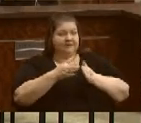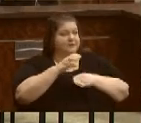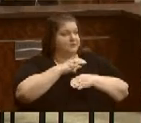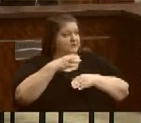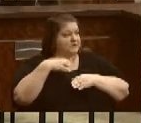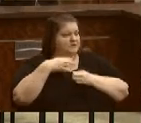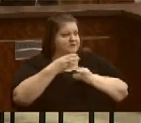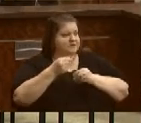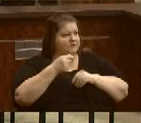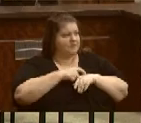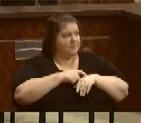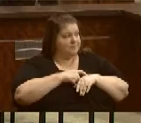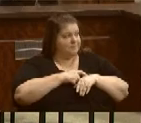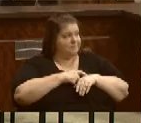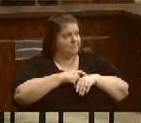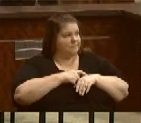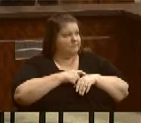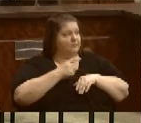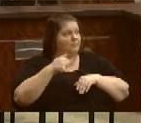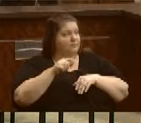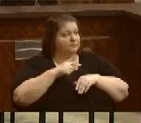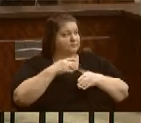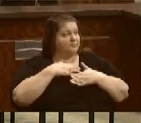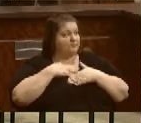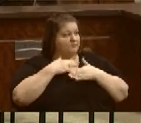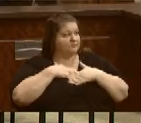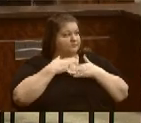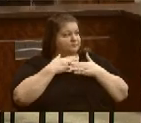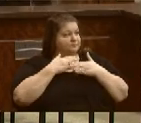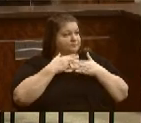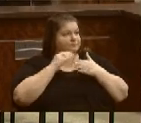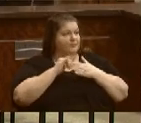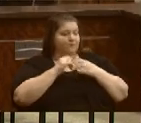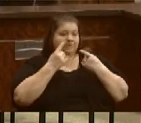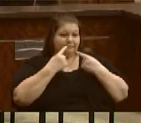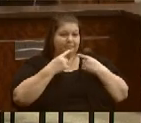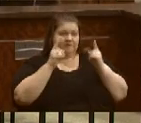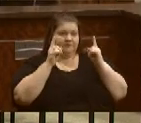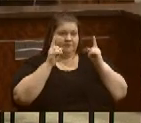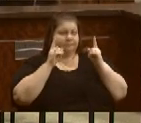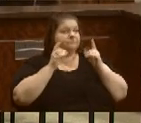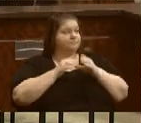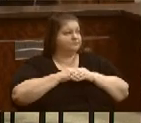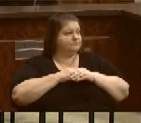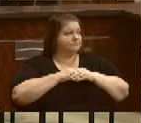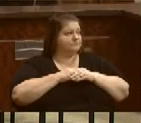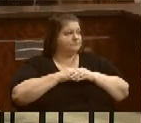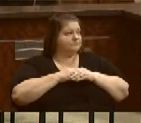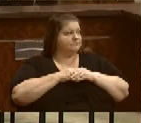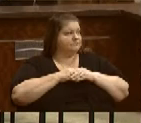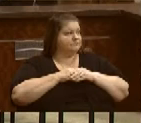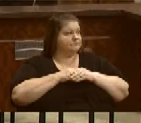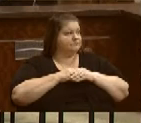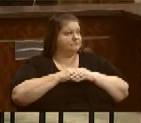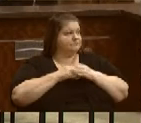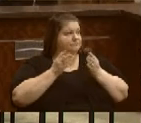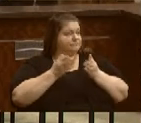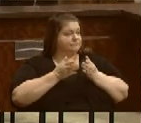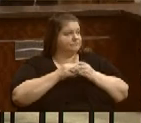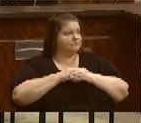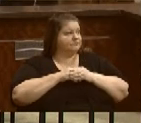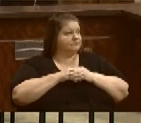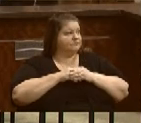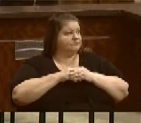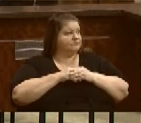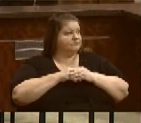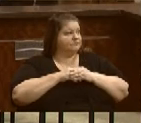couple of different occasions. We're happy that we're here tonight at 1